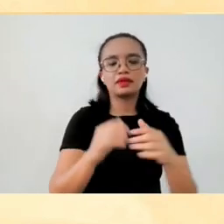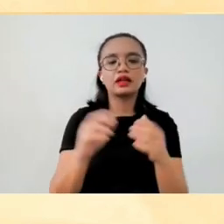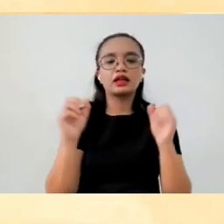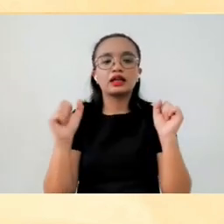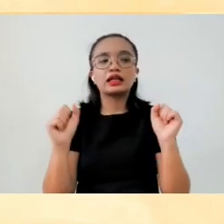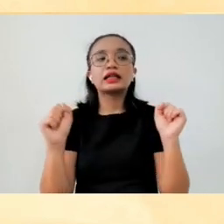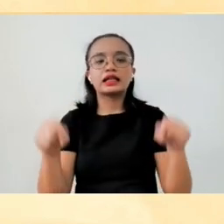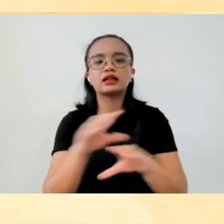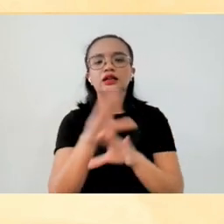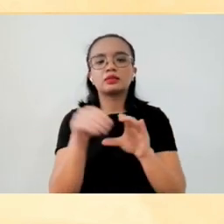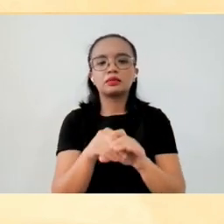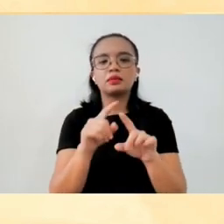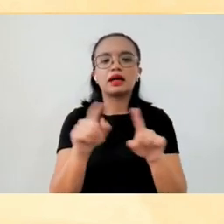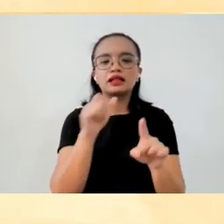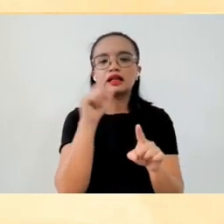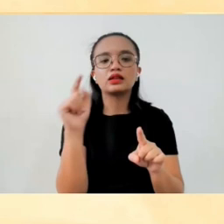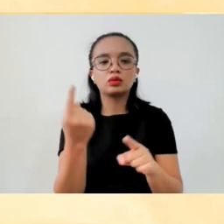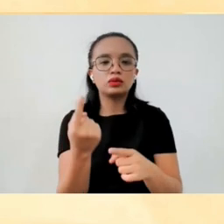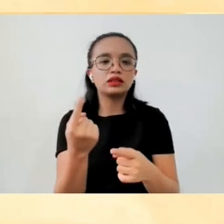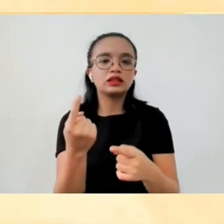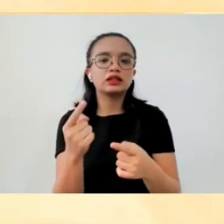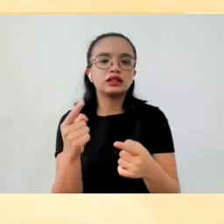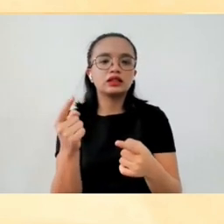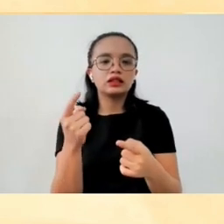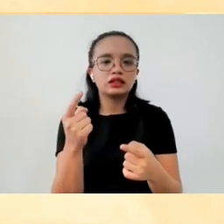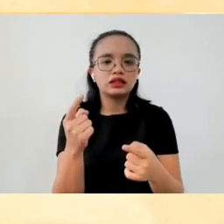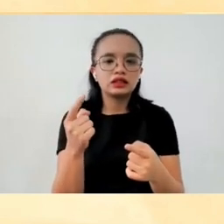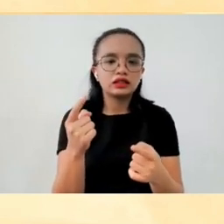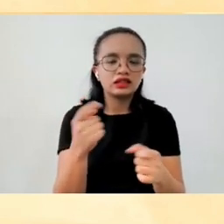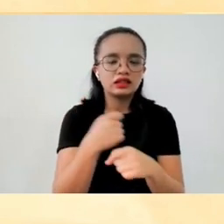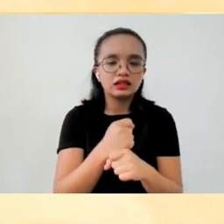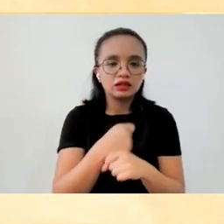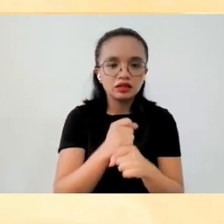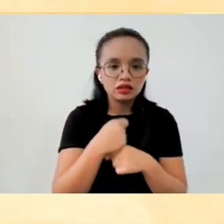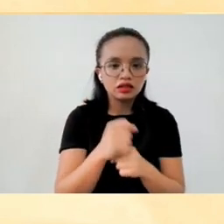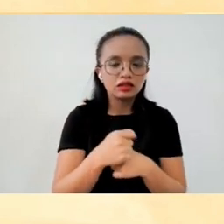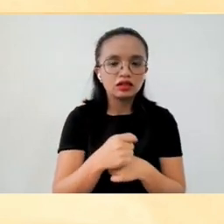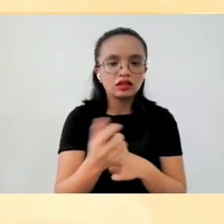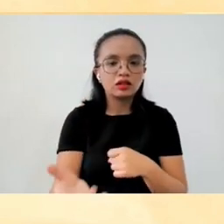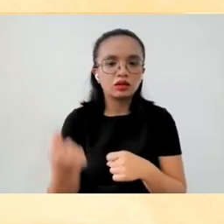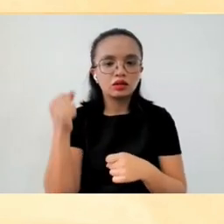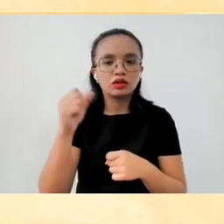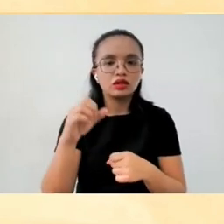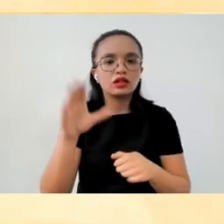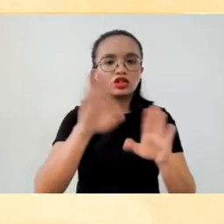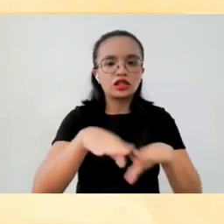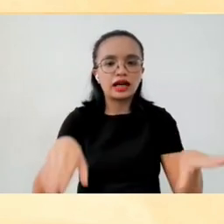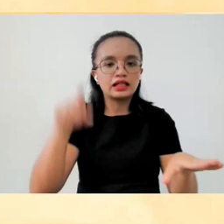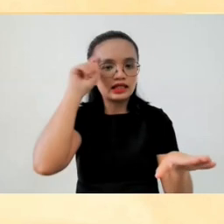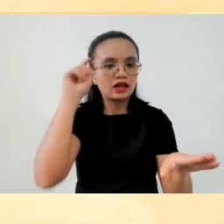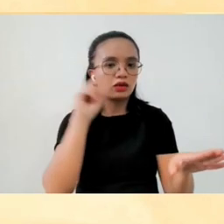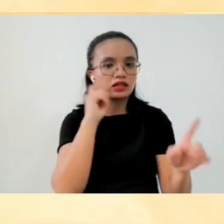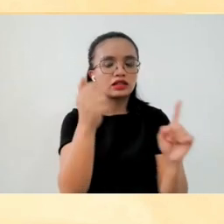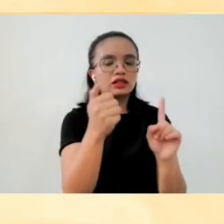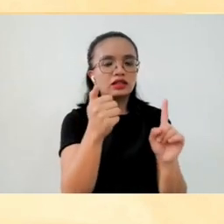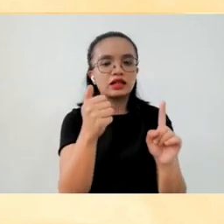not limited to, the production, dissemination, possession of child sexual abuse and exploitation